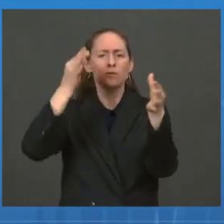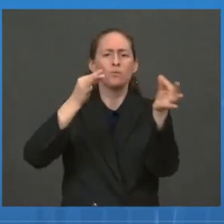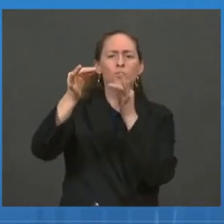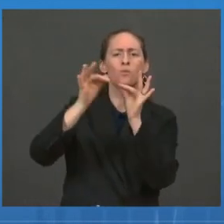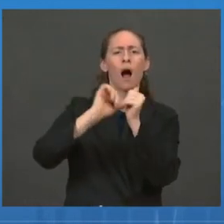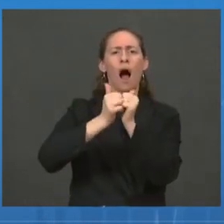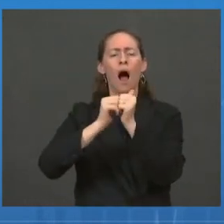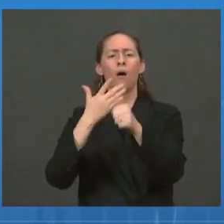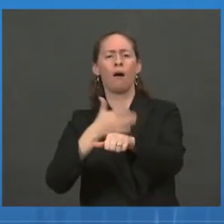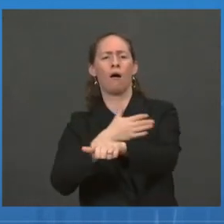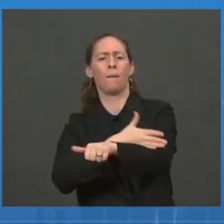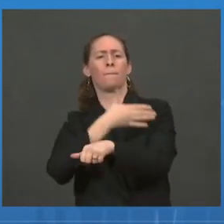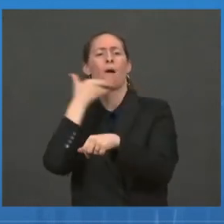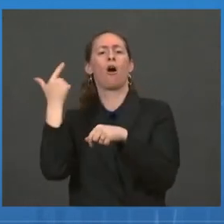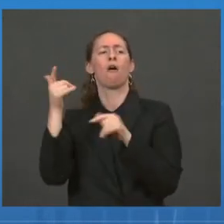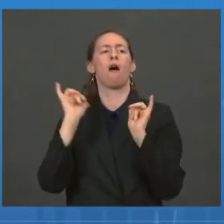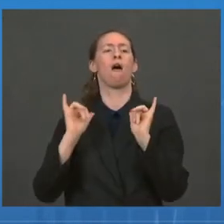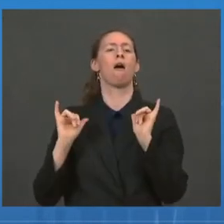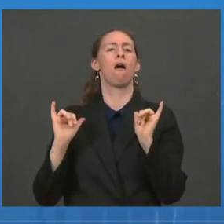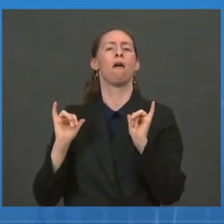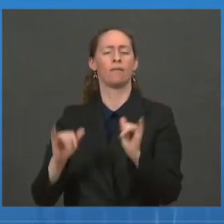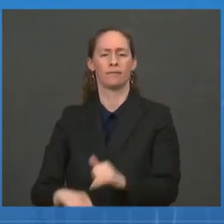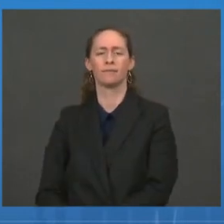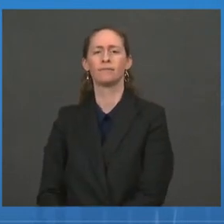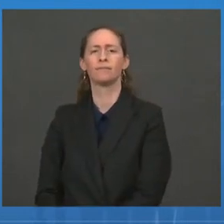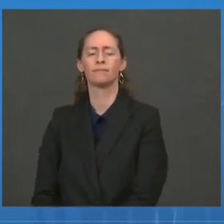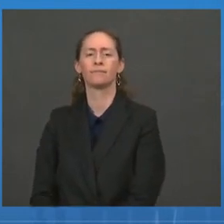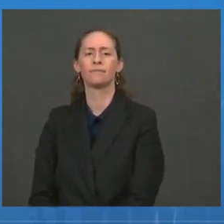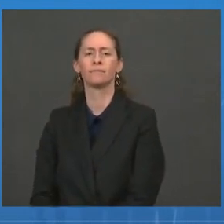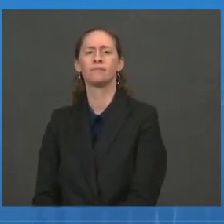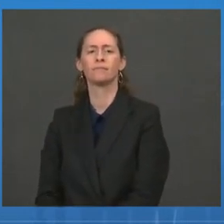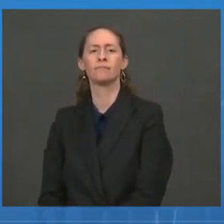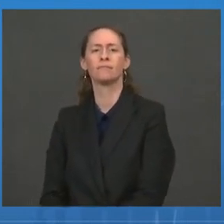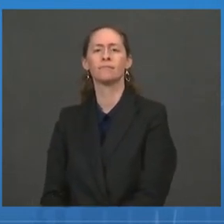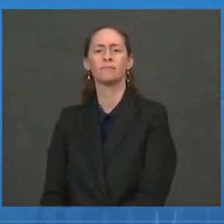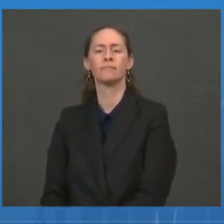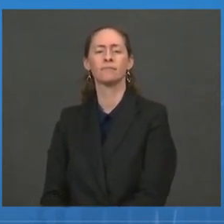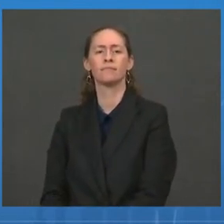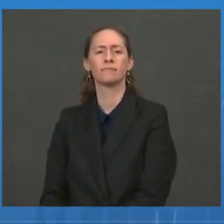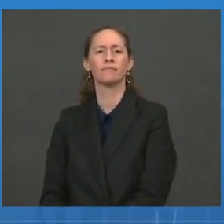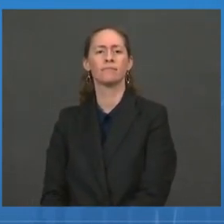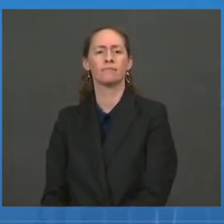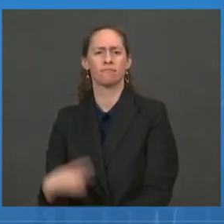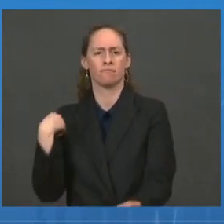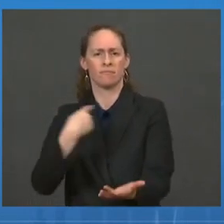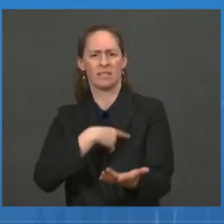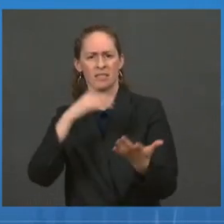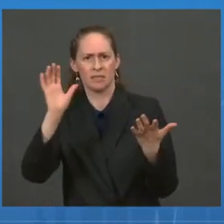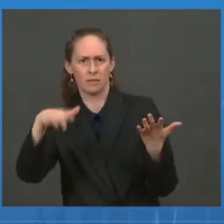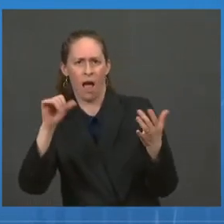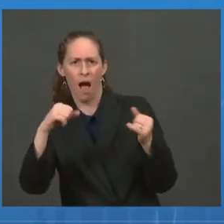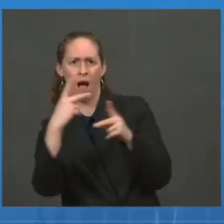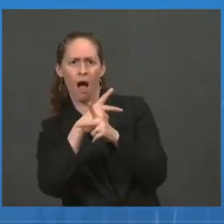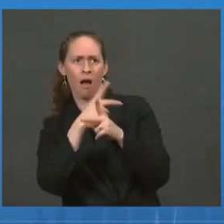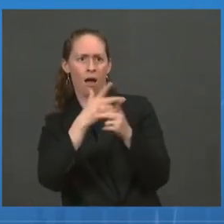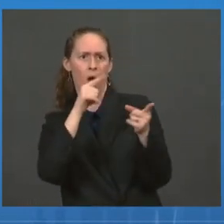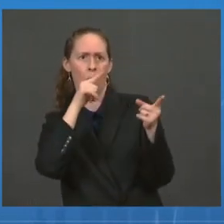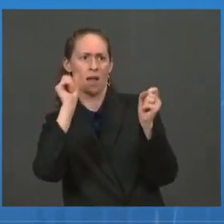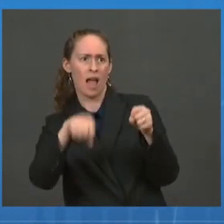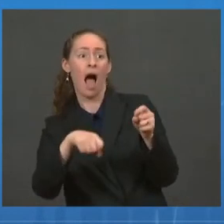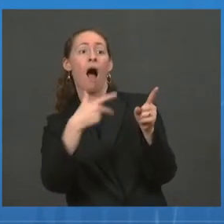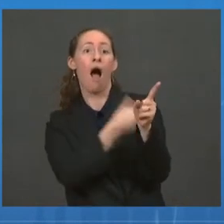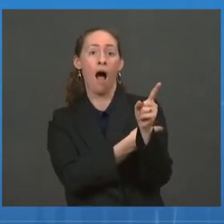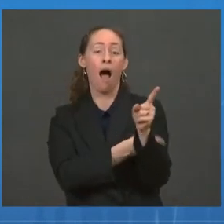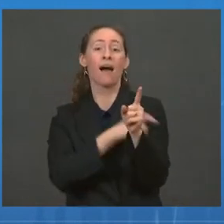systems to track vaccine deployments they're providing training to health workers and setting up vaccination sites they'll continue this